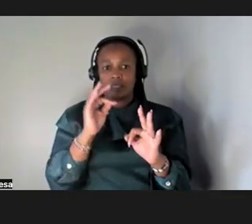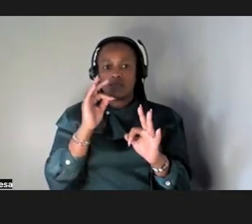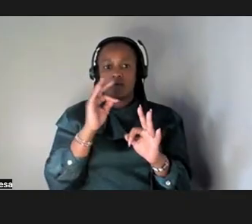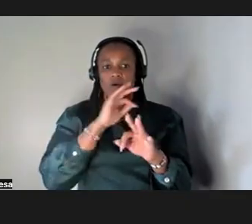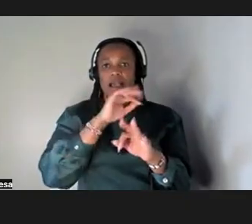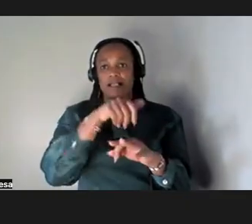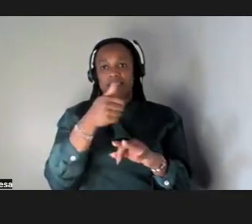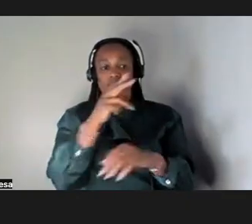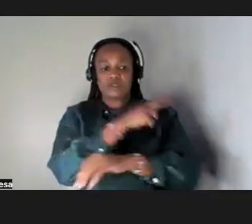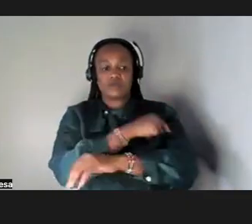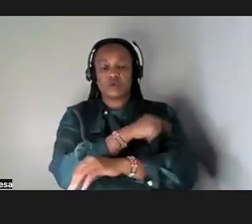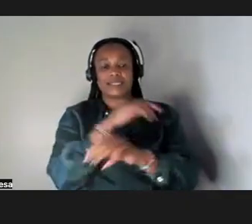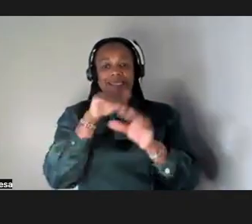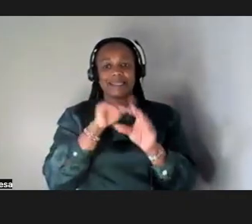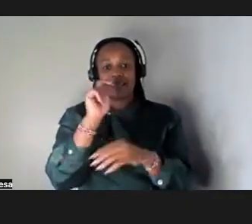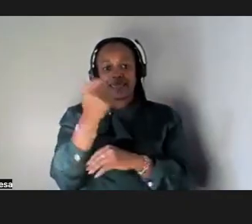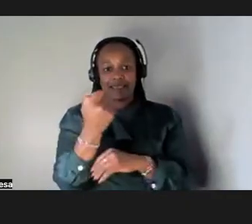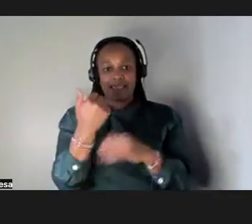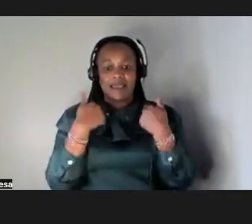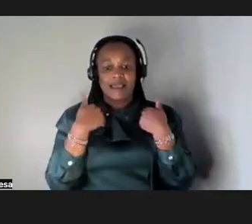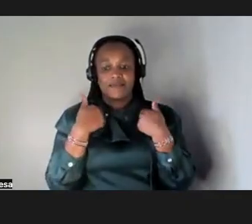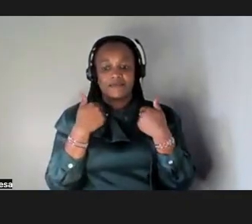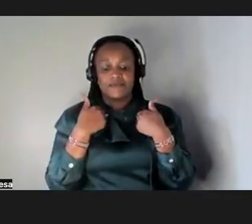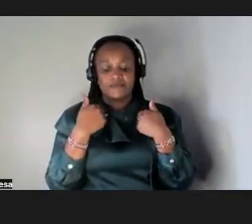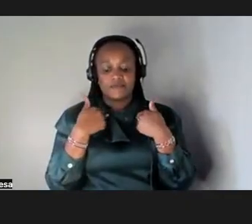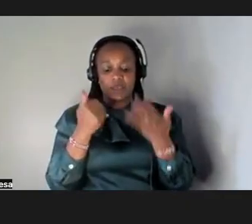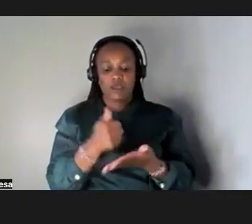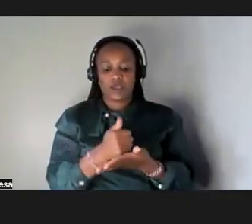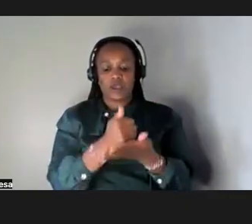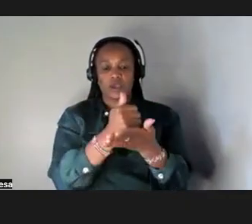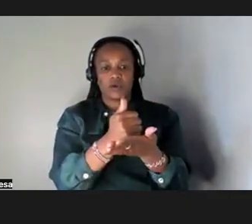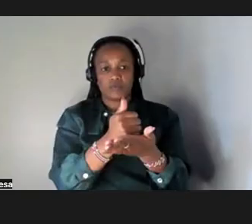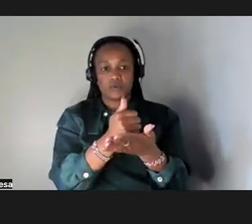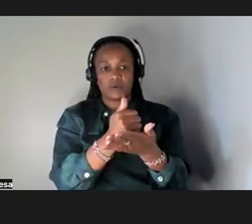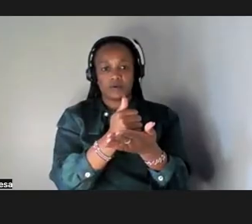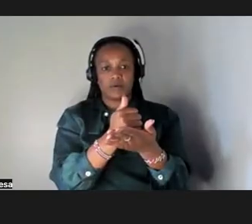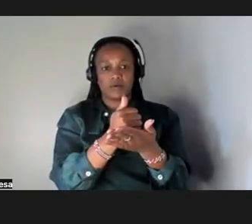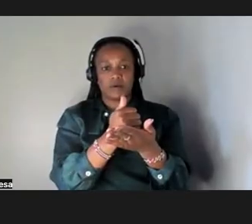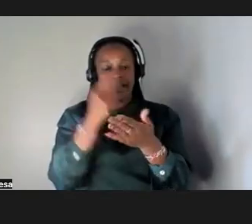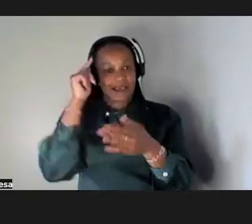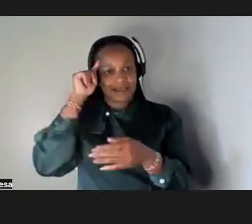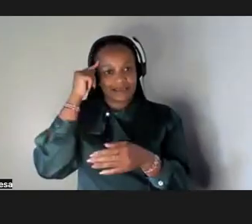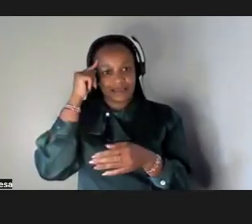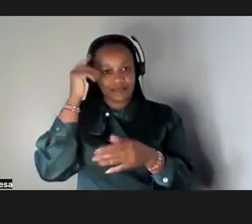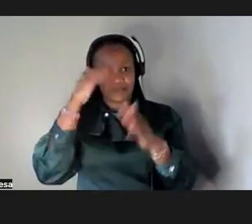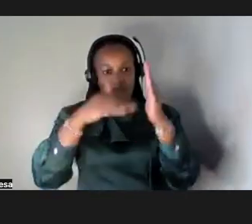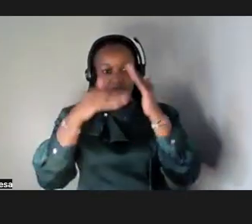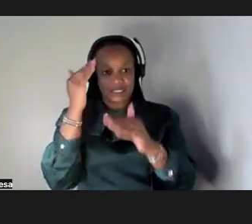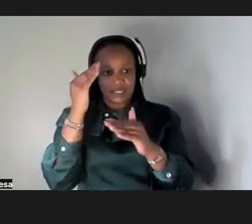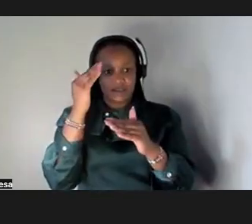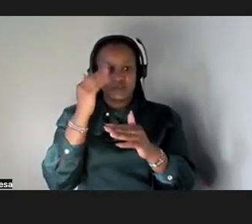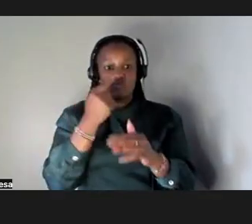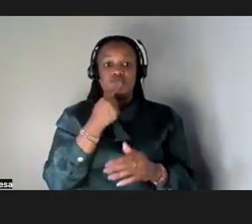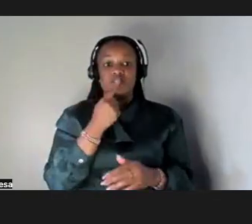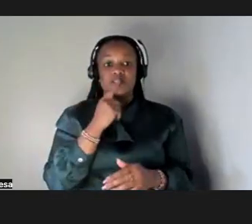and whether this kind of model health facility is elsewhere. I think, Professor, you mentioned